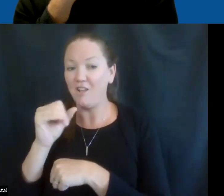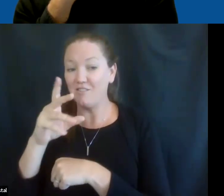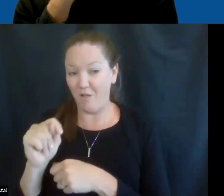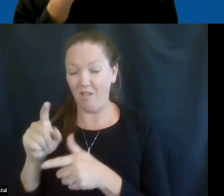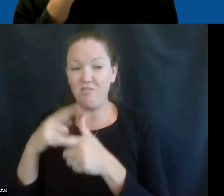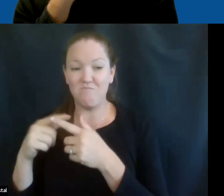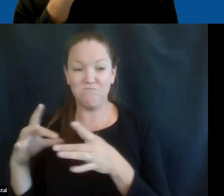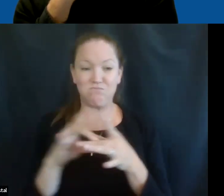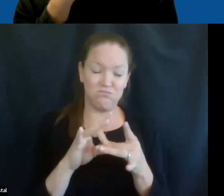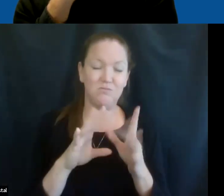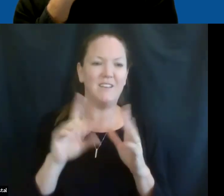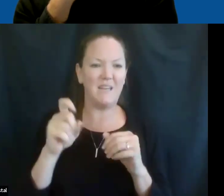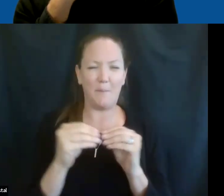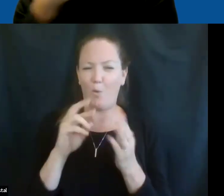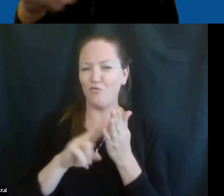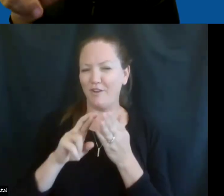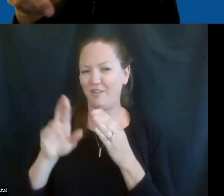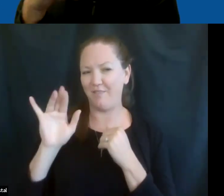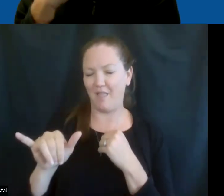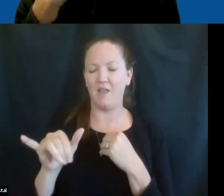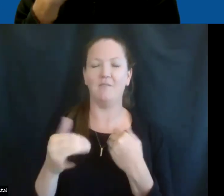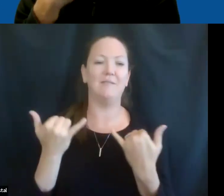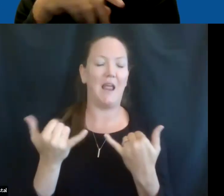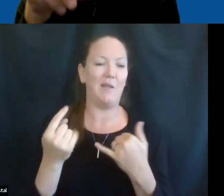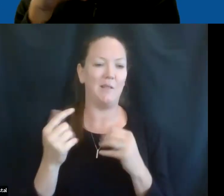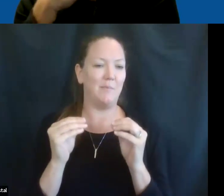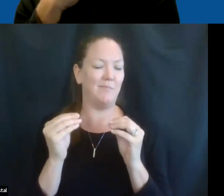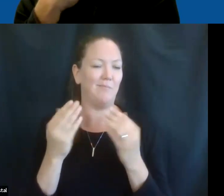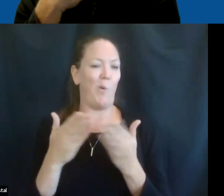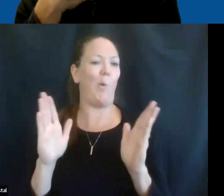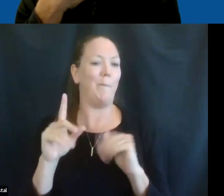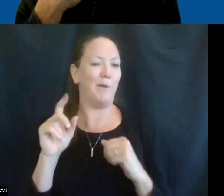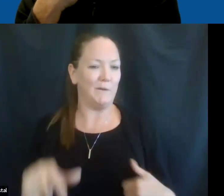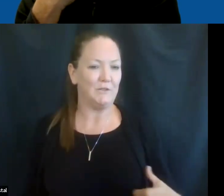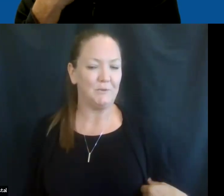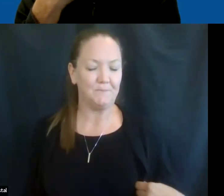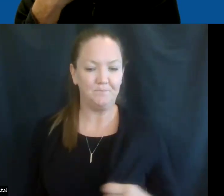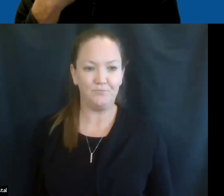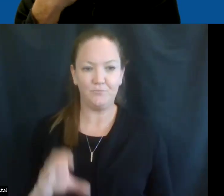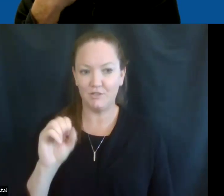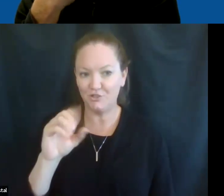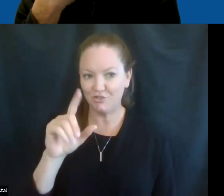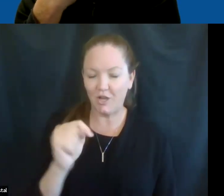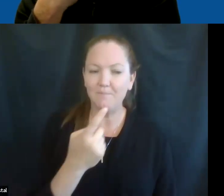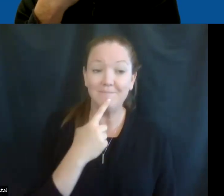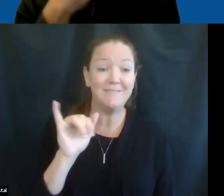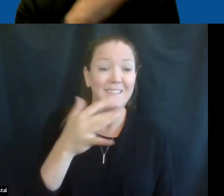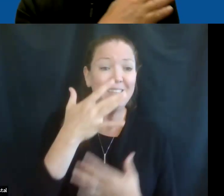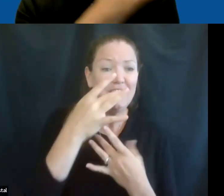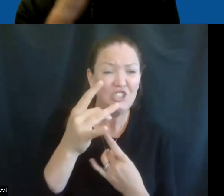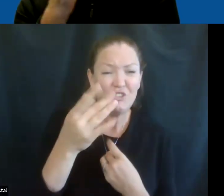right now, that's still a bit of an open question. One interesting thing I wanted to bring up here is that